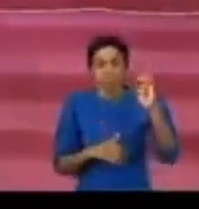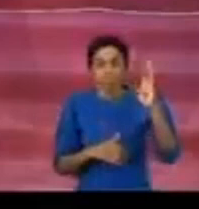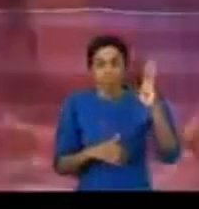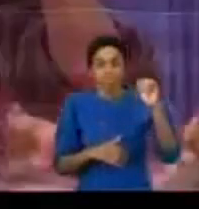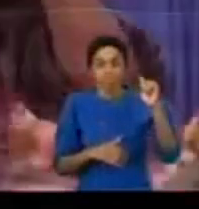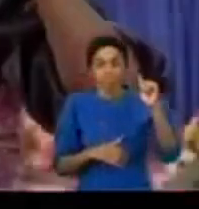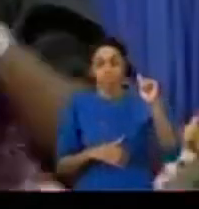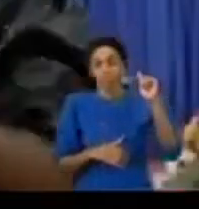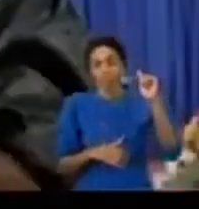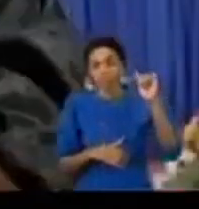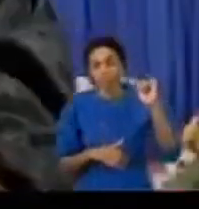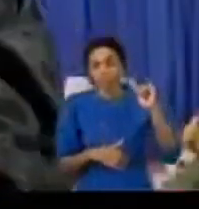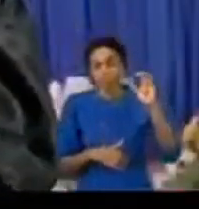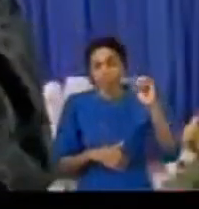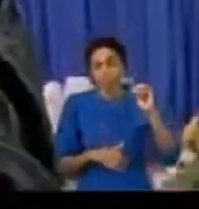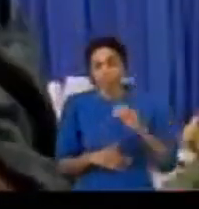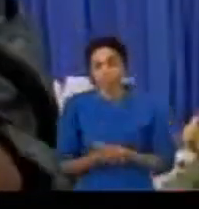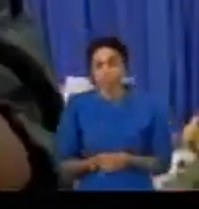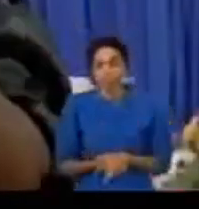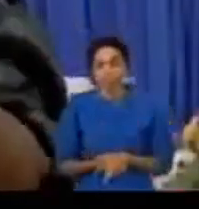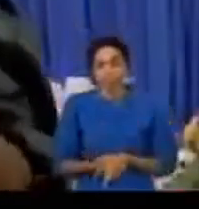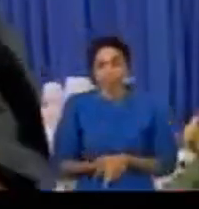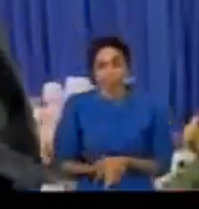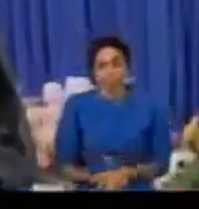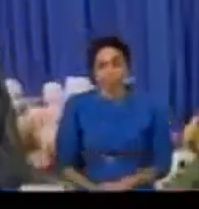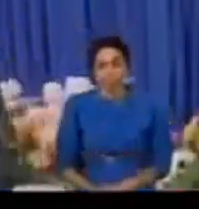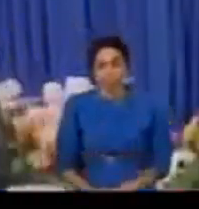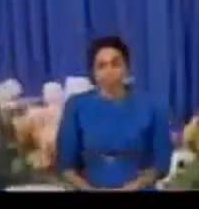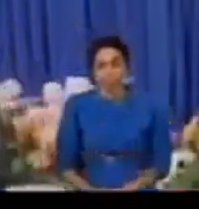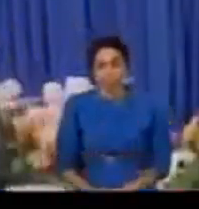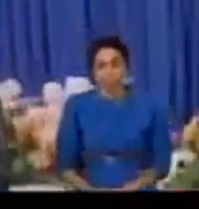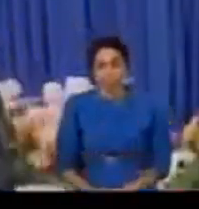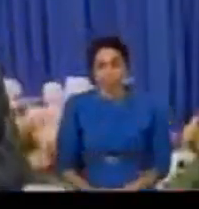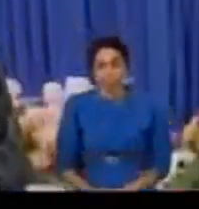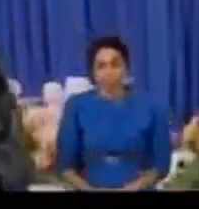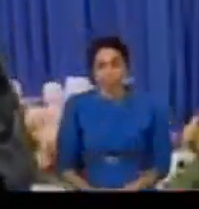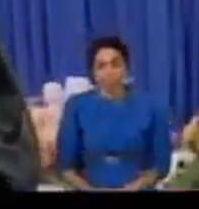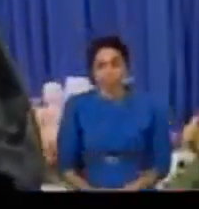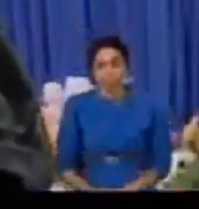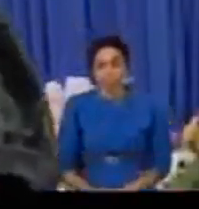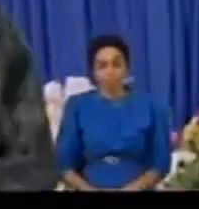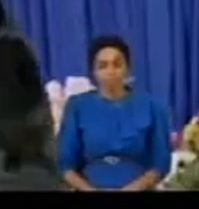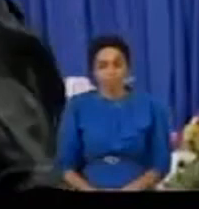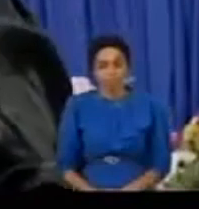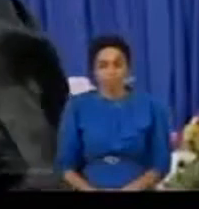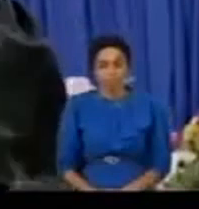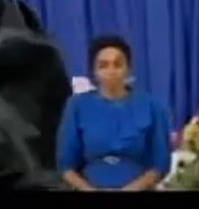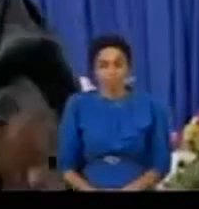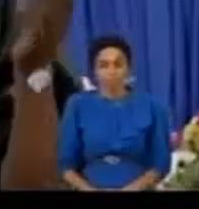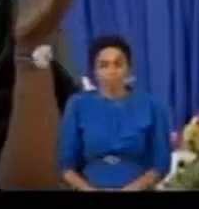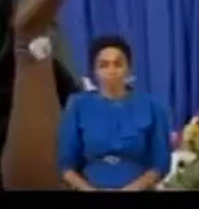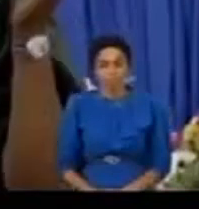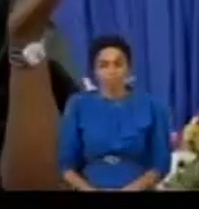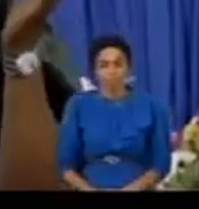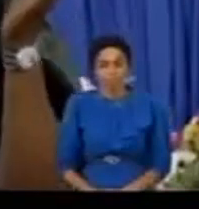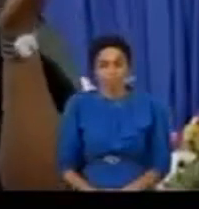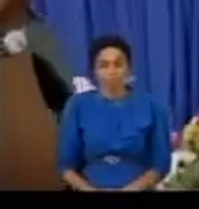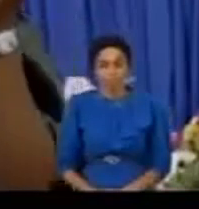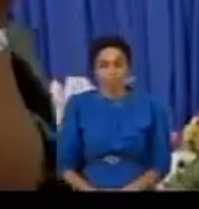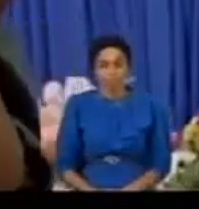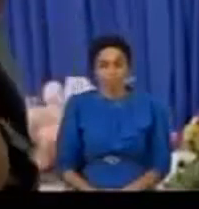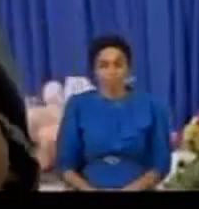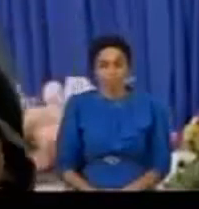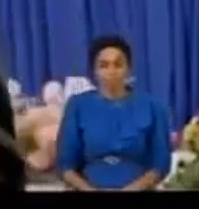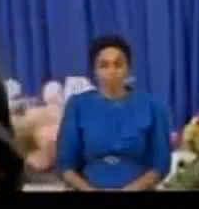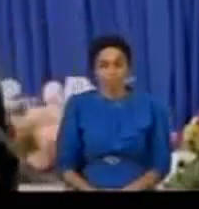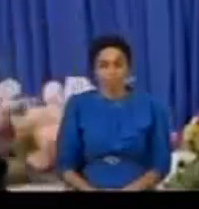the Lord. Mo dupe fun igbala okan mi lakoko mo de dupe lowo Olorun fun ore t'Olorun se ninu aye